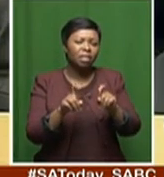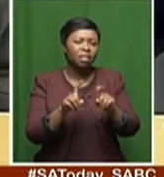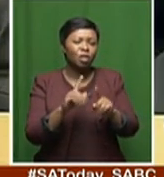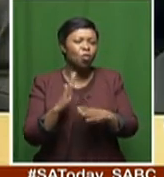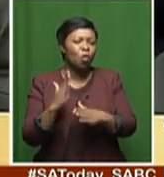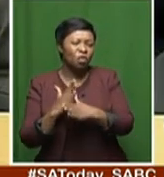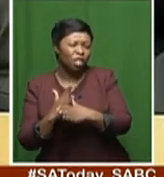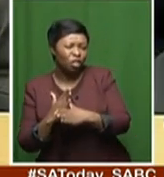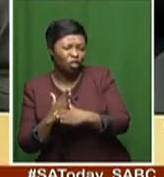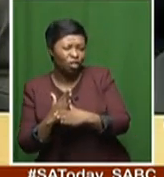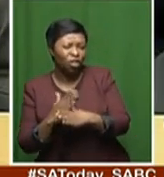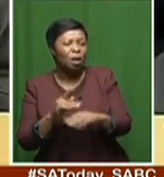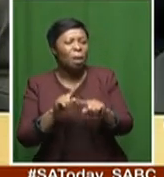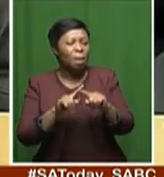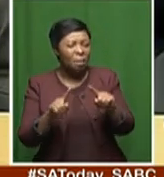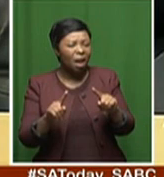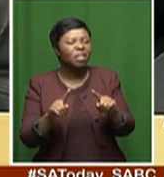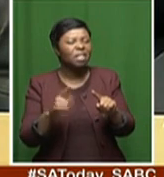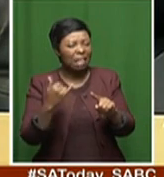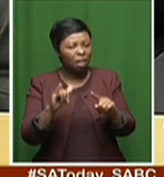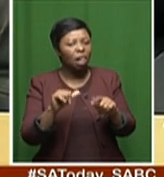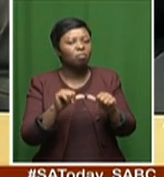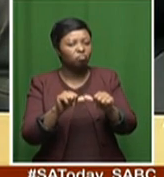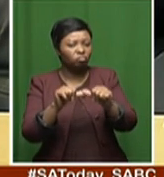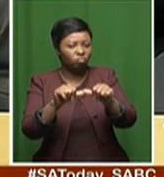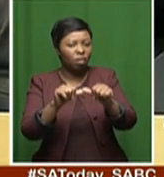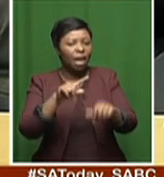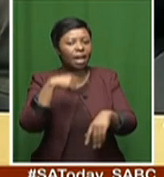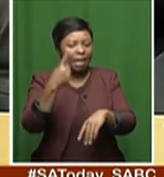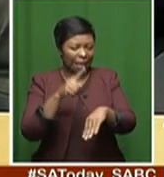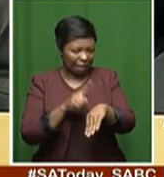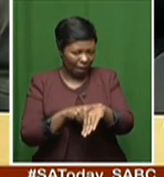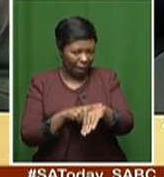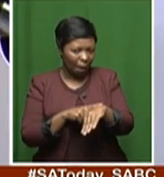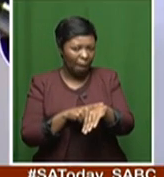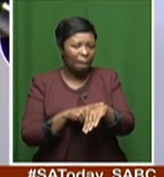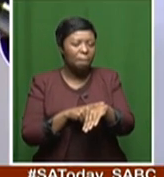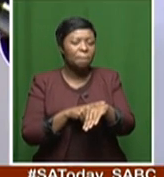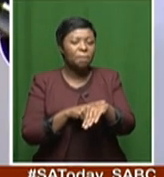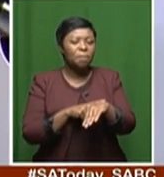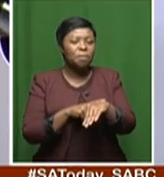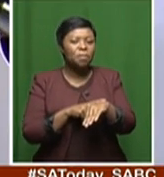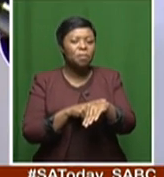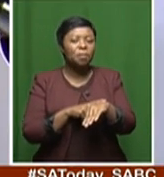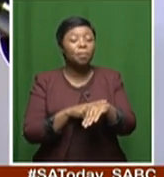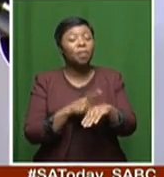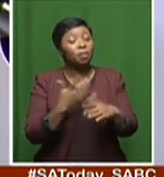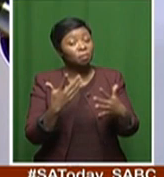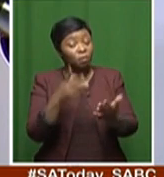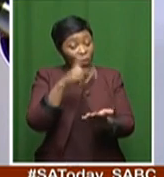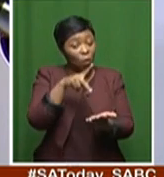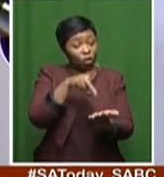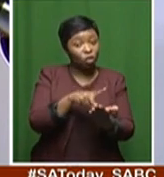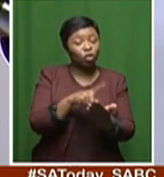will still be pursued next time, both in respect of your position as president of the country